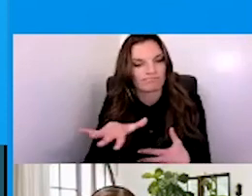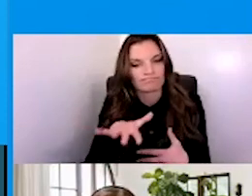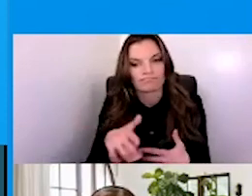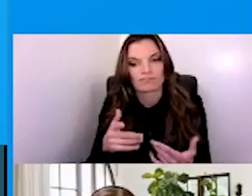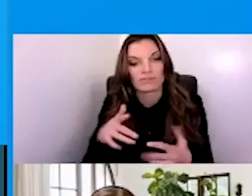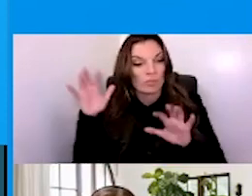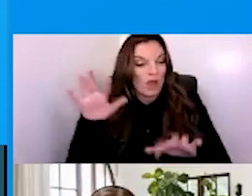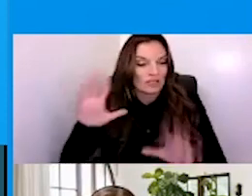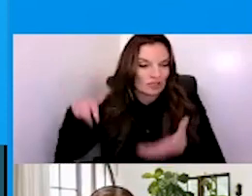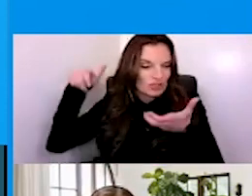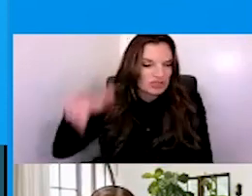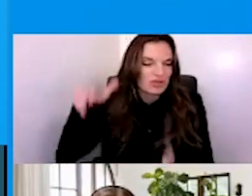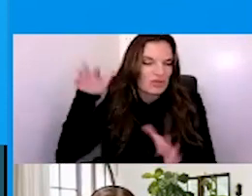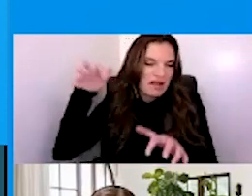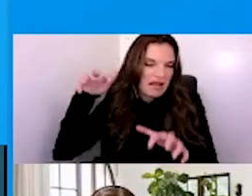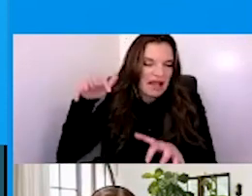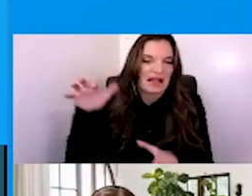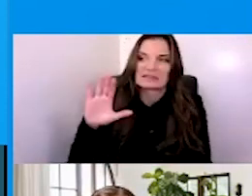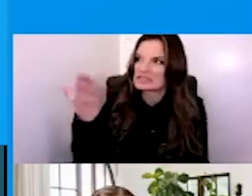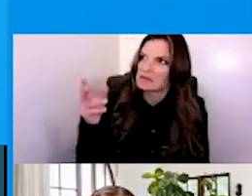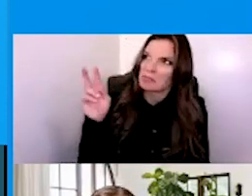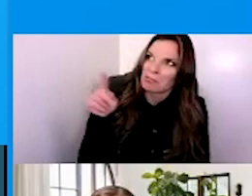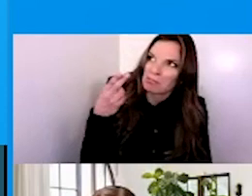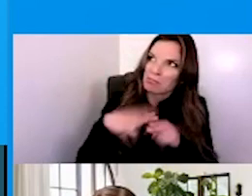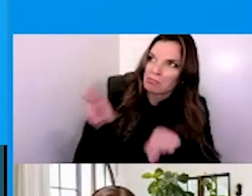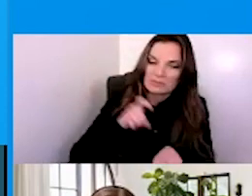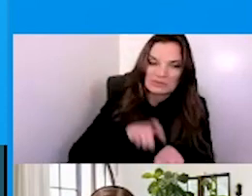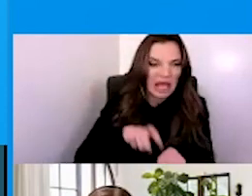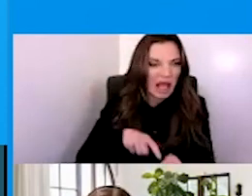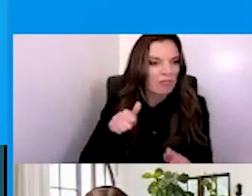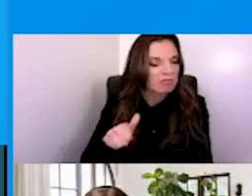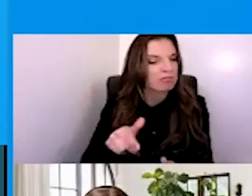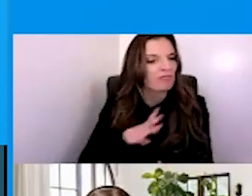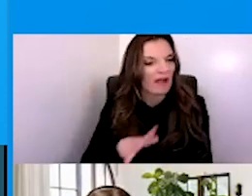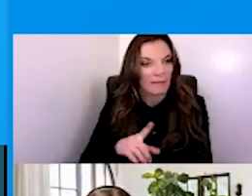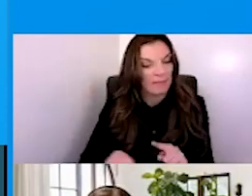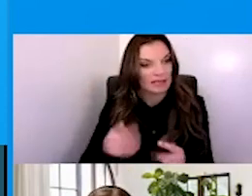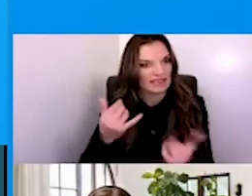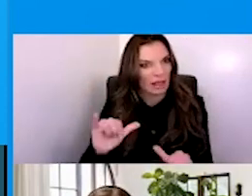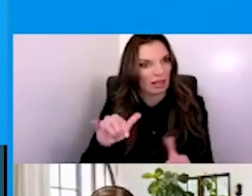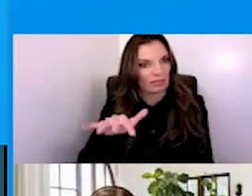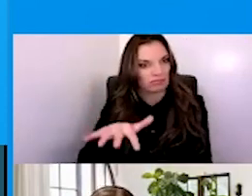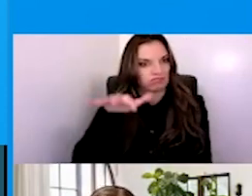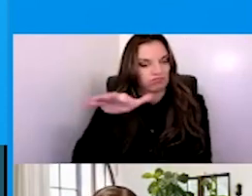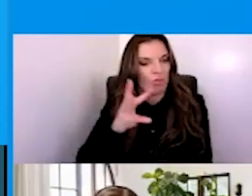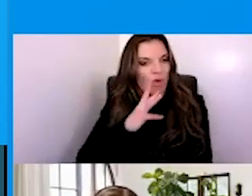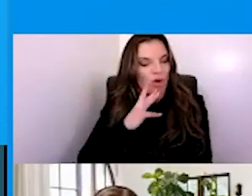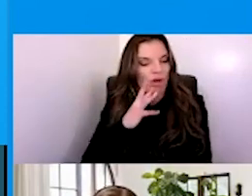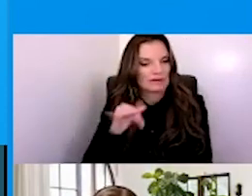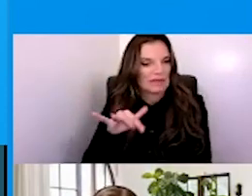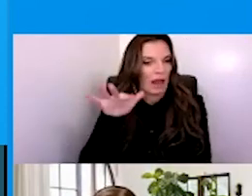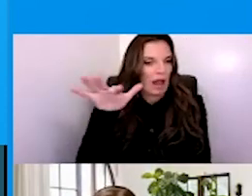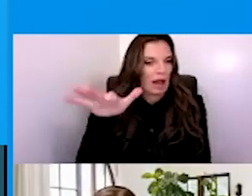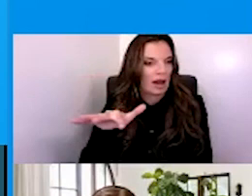rainstorm would hit, it would seem like it would pass pretty quickly, but there could be a couple feet of standing water in a parking lot,